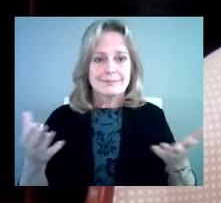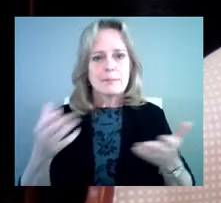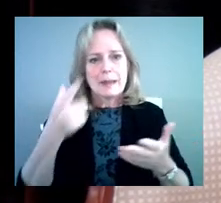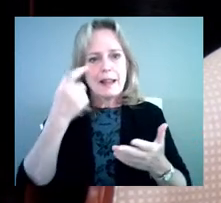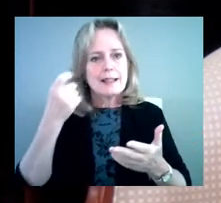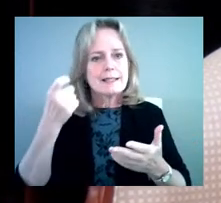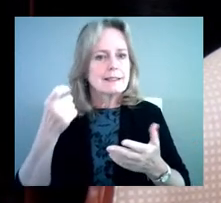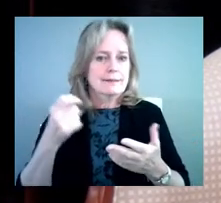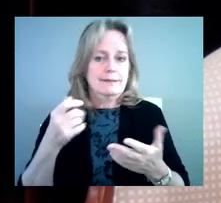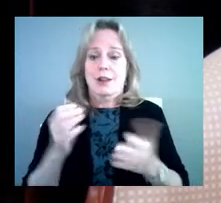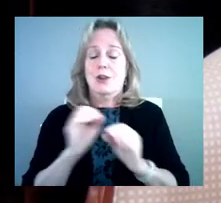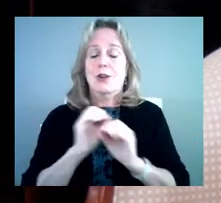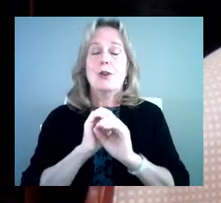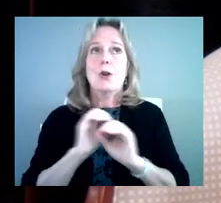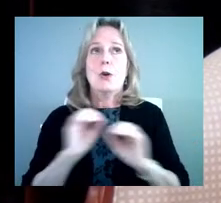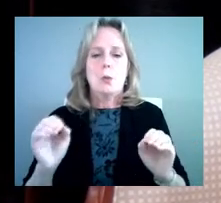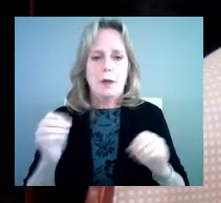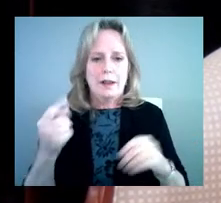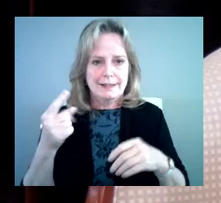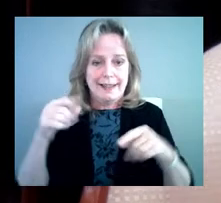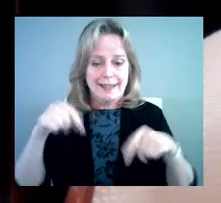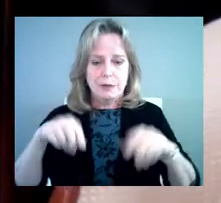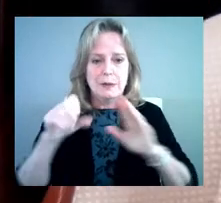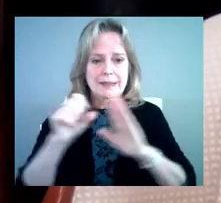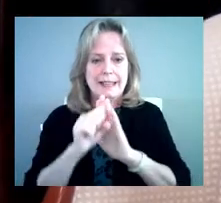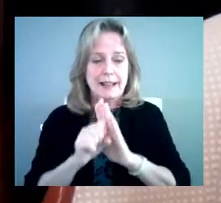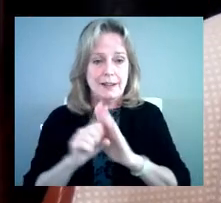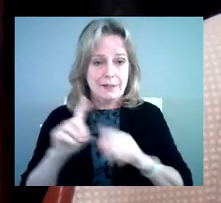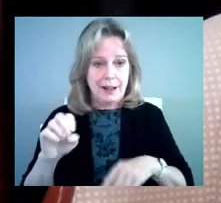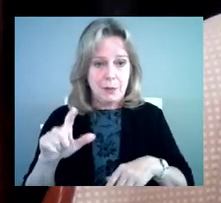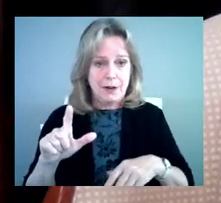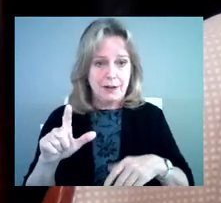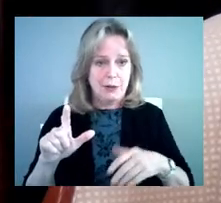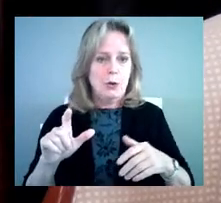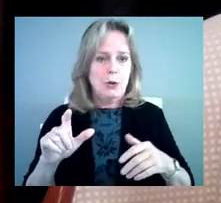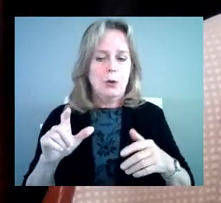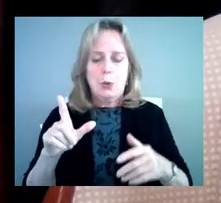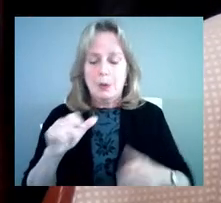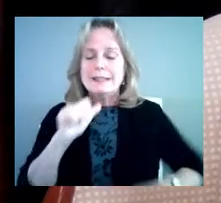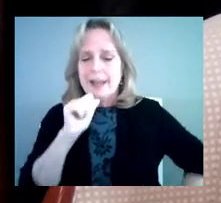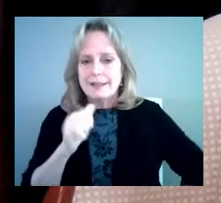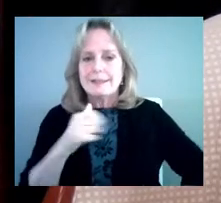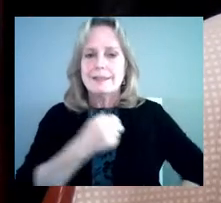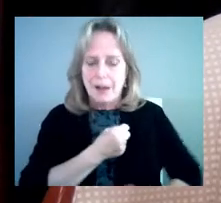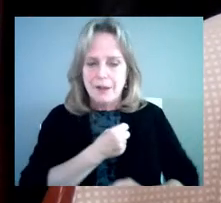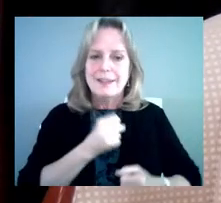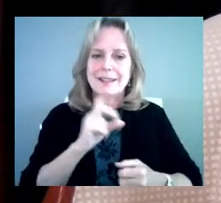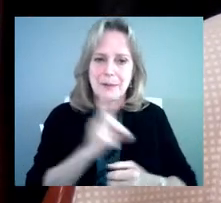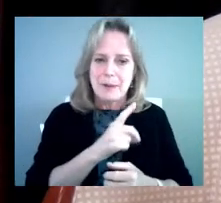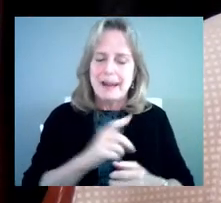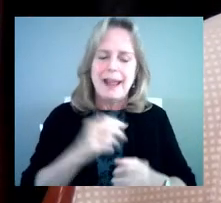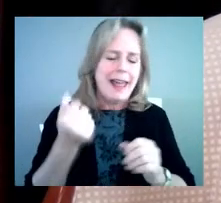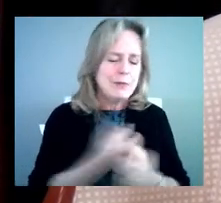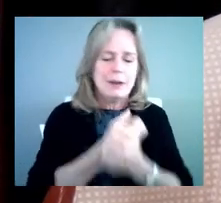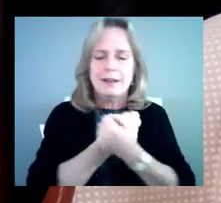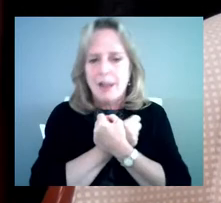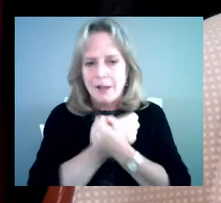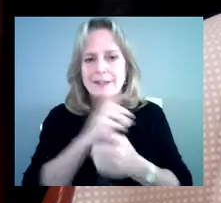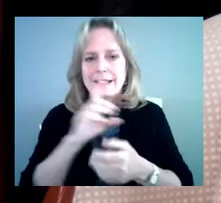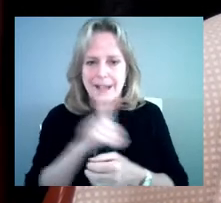is nobody in the state of Delaware who doesn't love Dolly Parton.